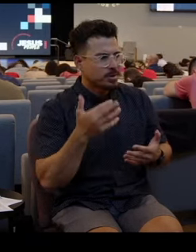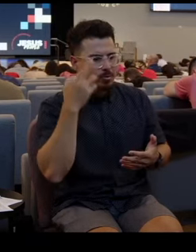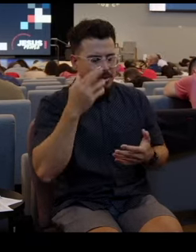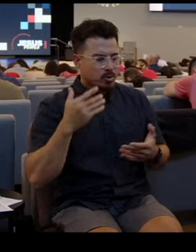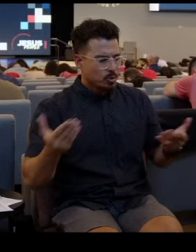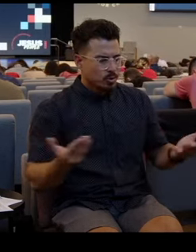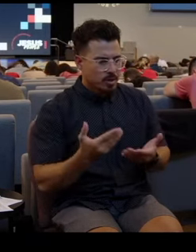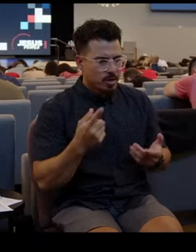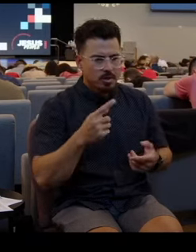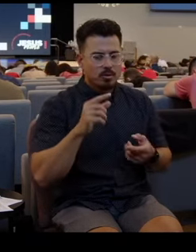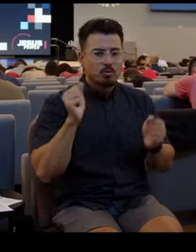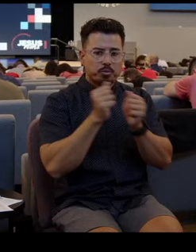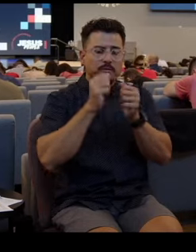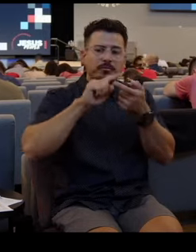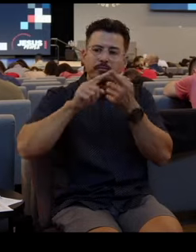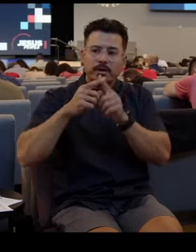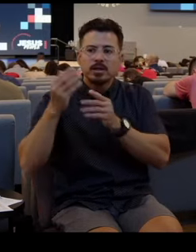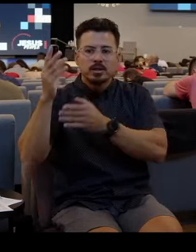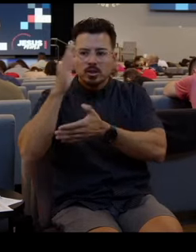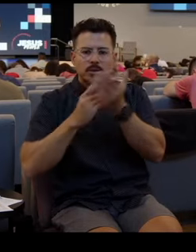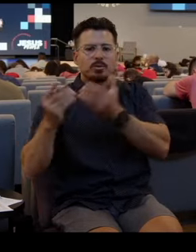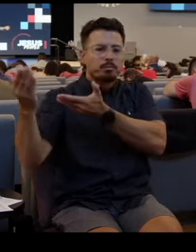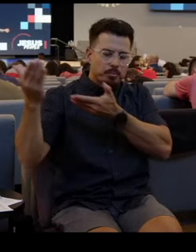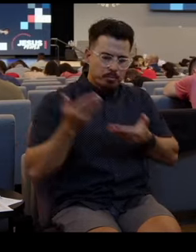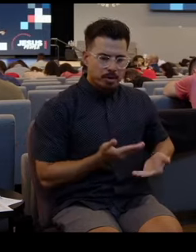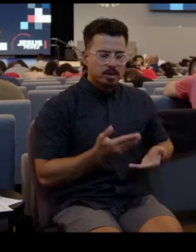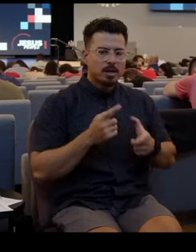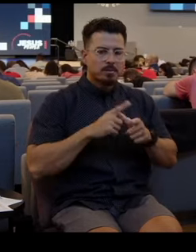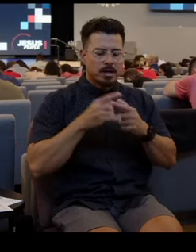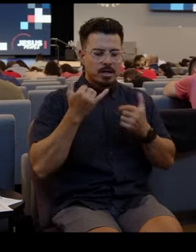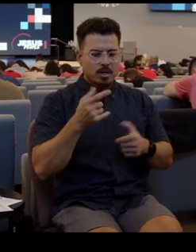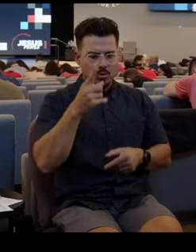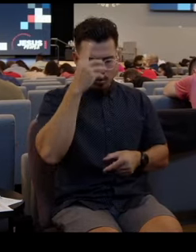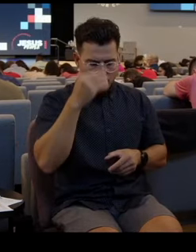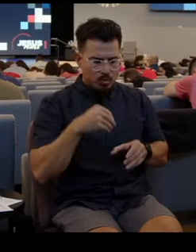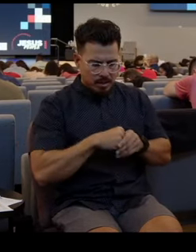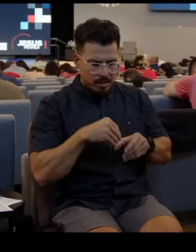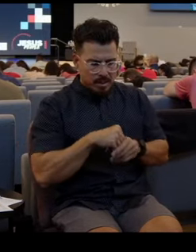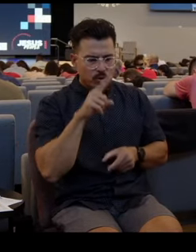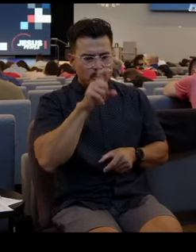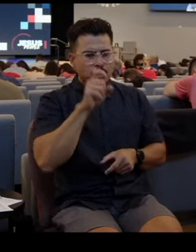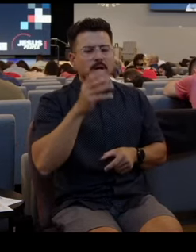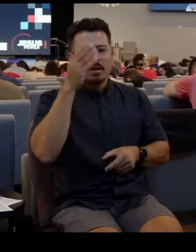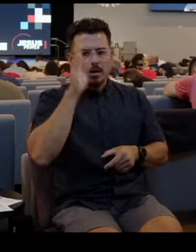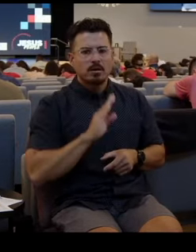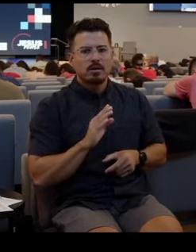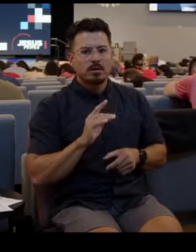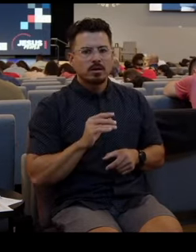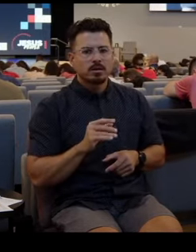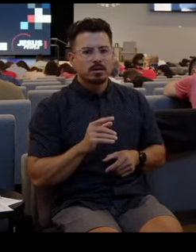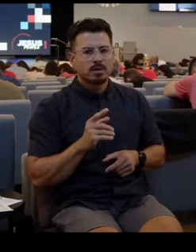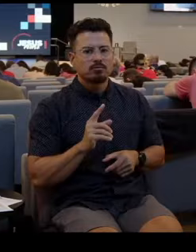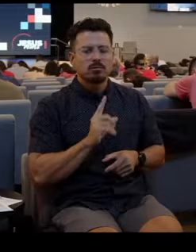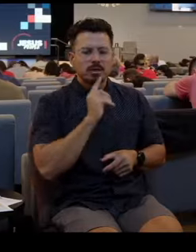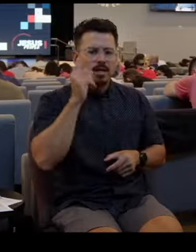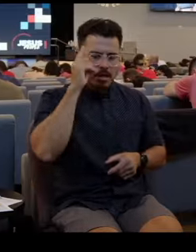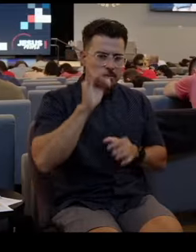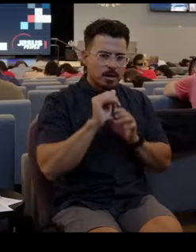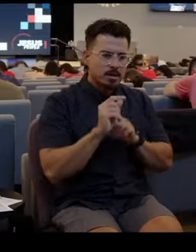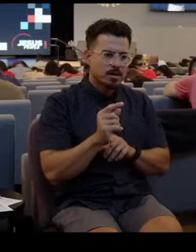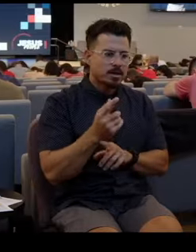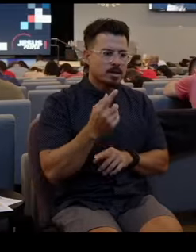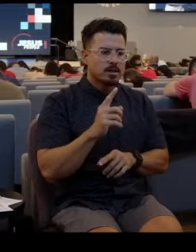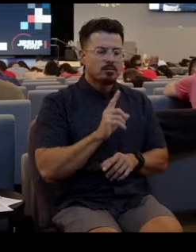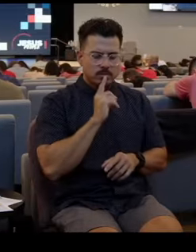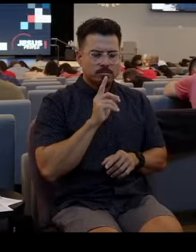morning, you came with a friend or a family member. But, boy, you need God. And so, I'm going to put everything else on pause today. And